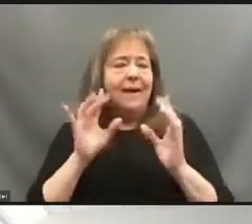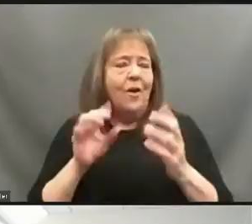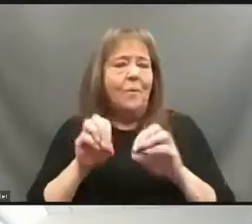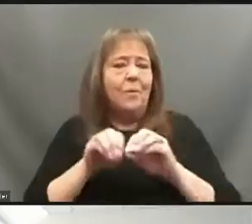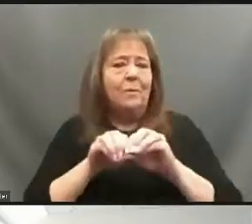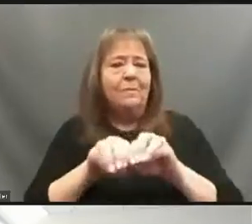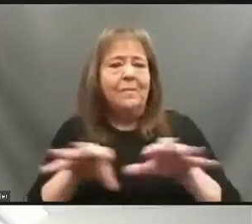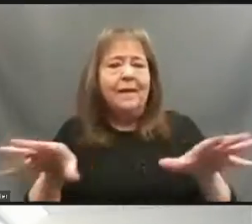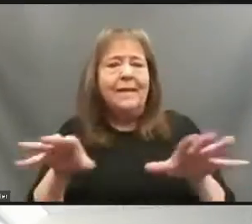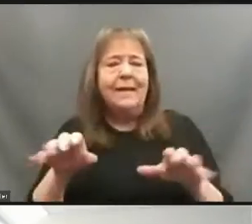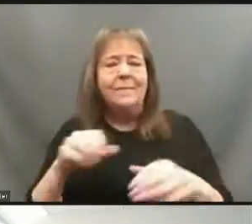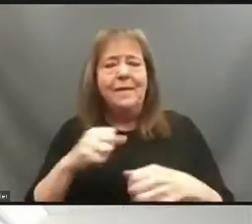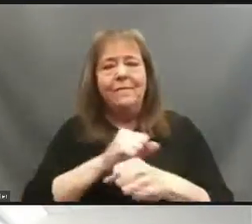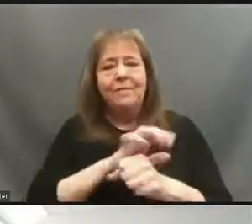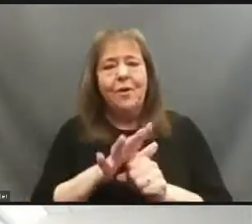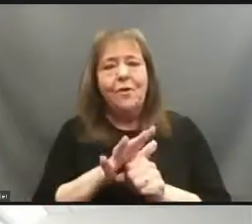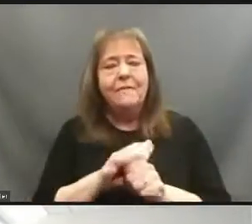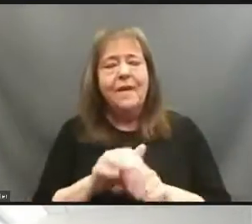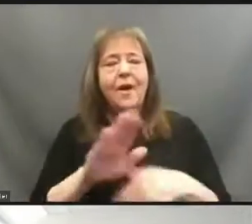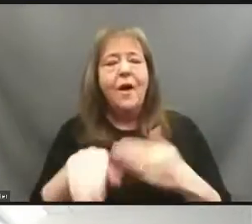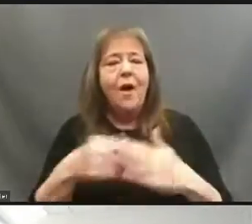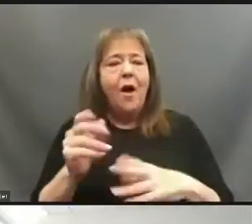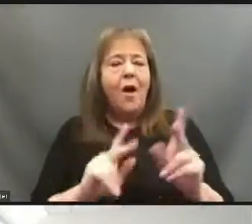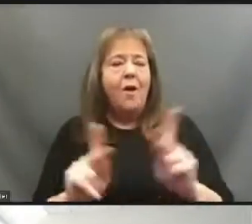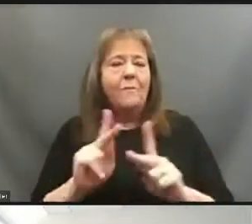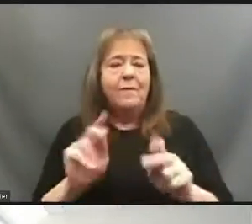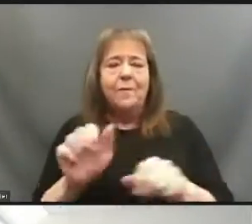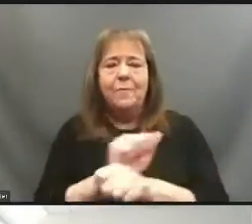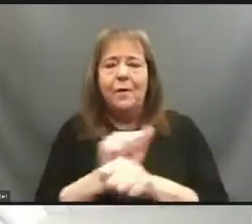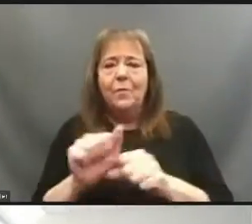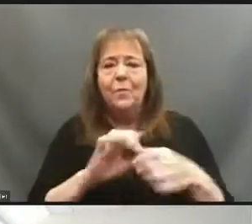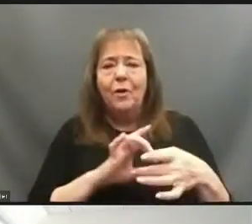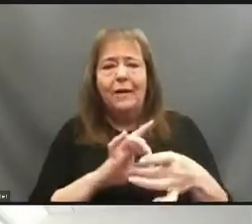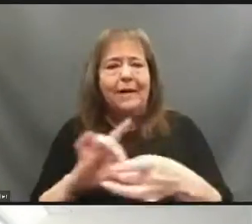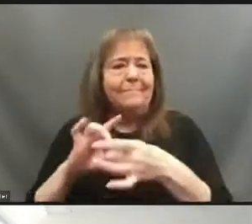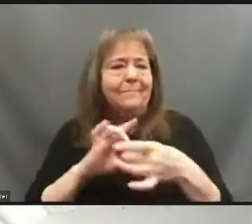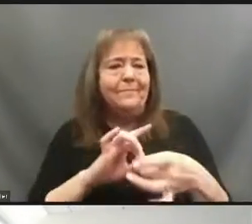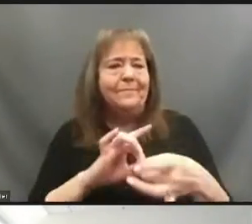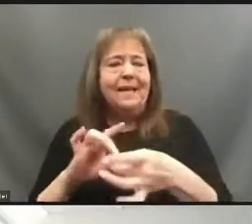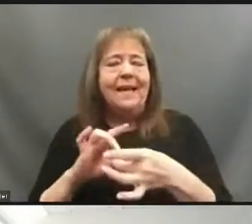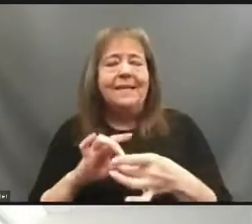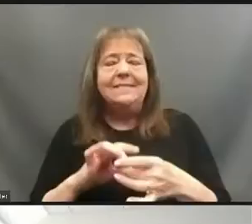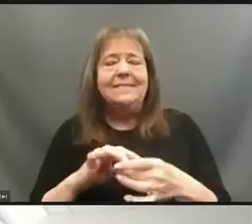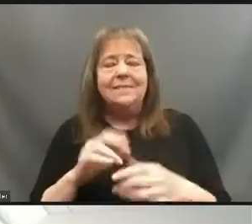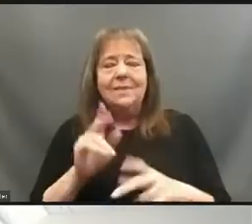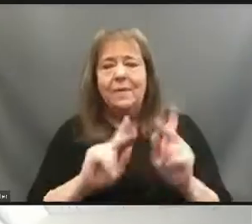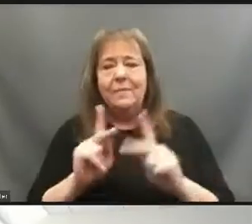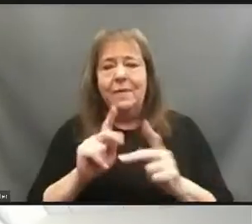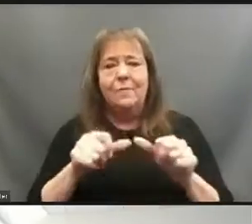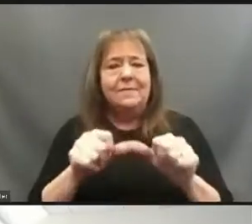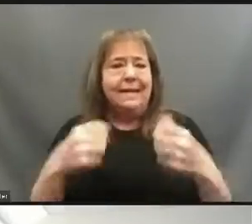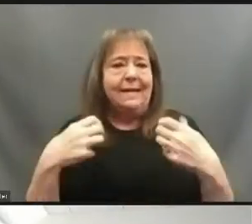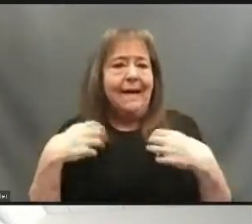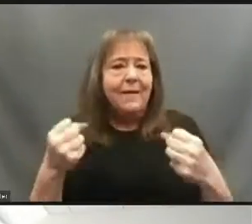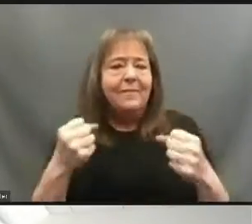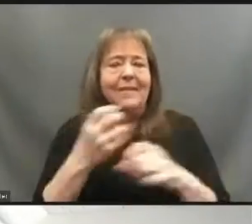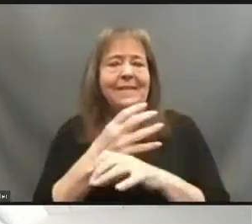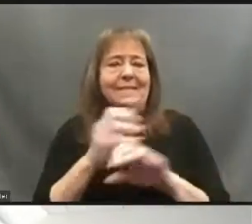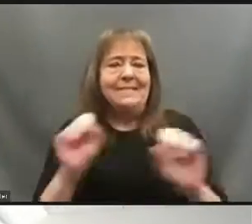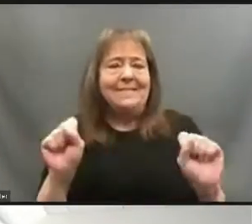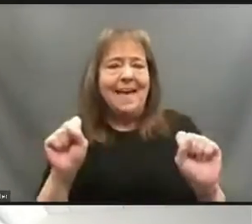has been really combining with exceptional efforts to keep folks healthy, to keep people safe. And